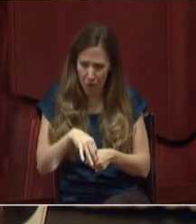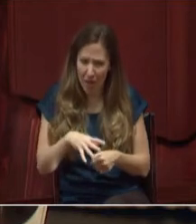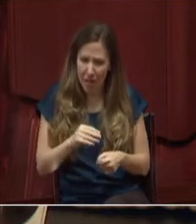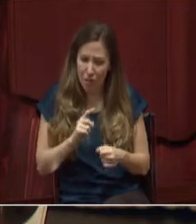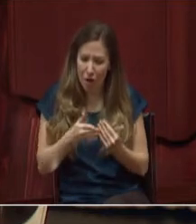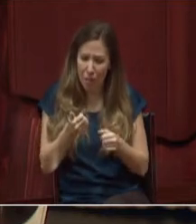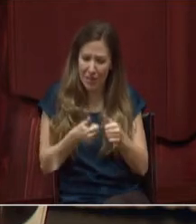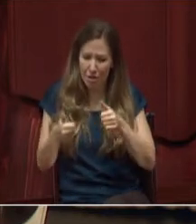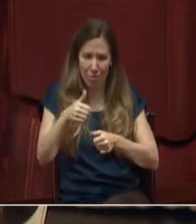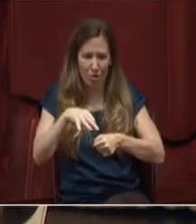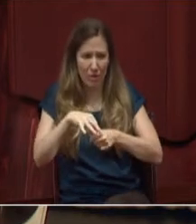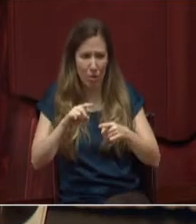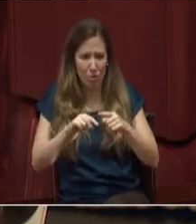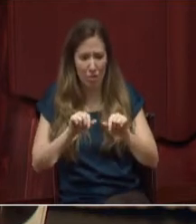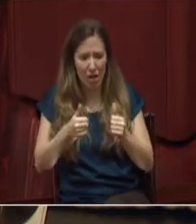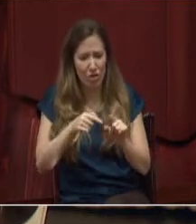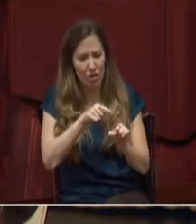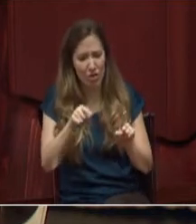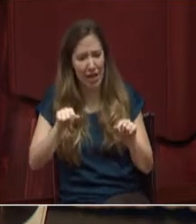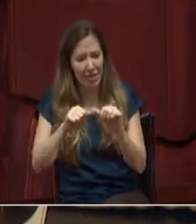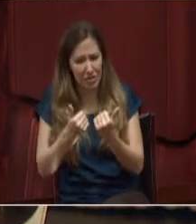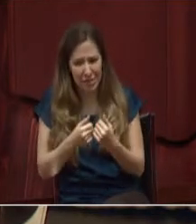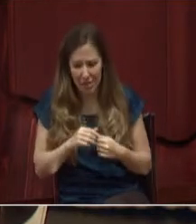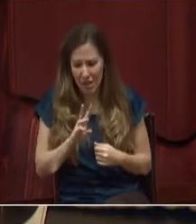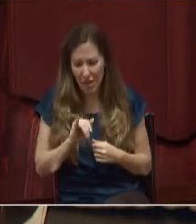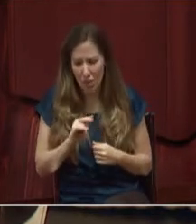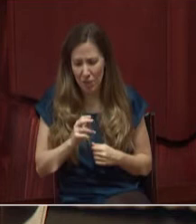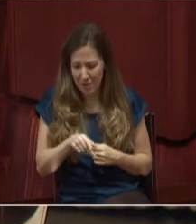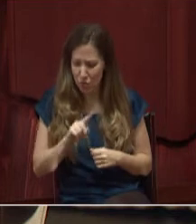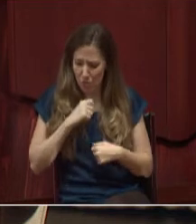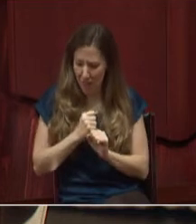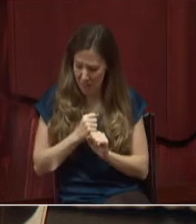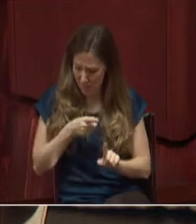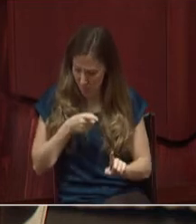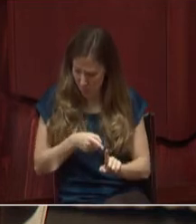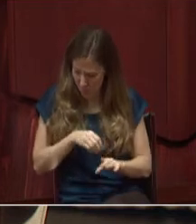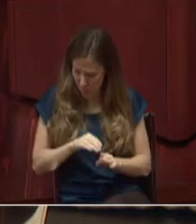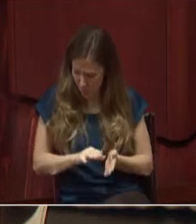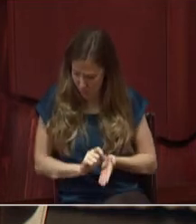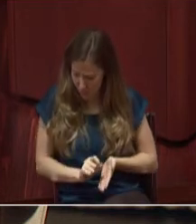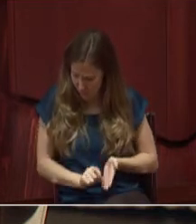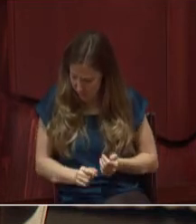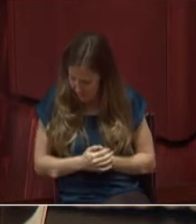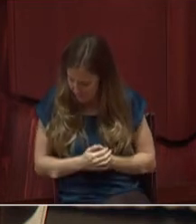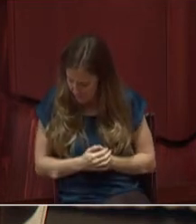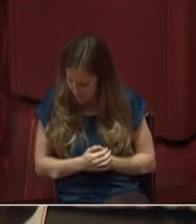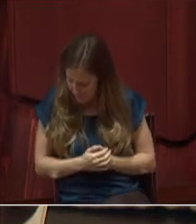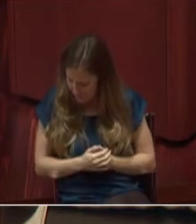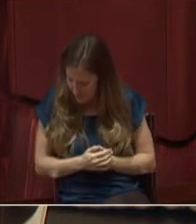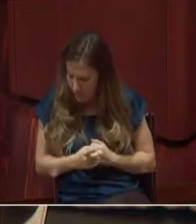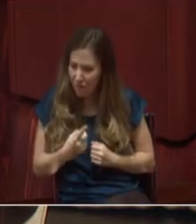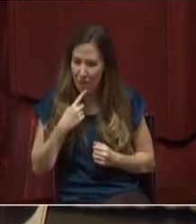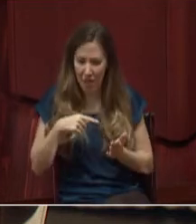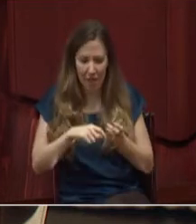some ways, to the agencies. Winston, you have made a point in your writings that this system not only was unique